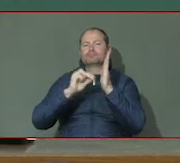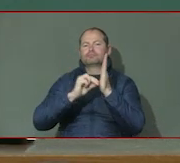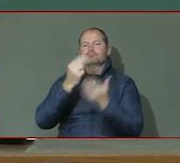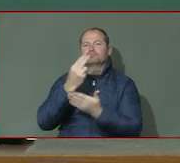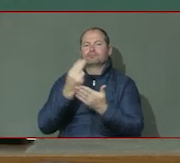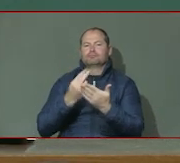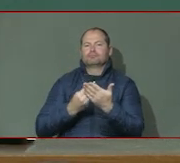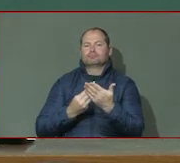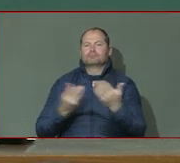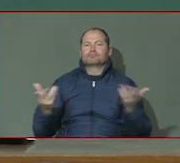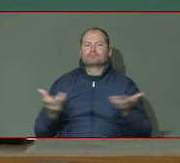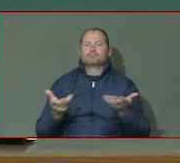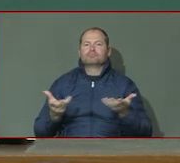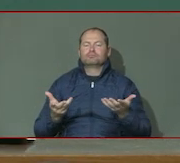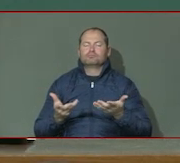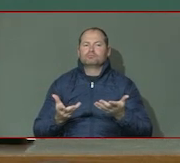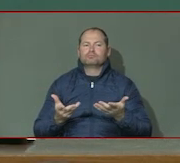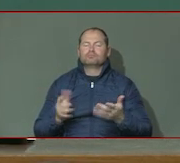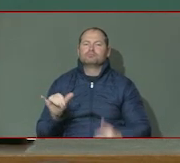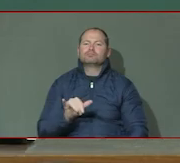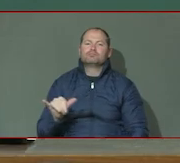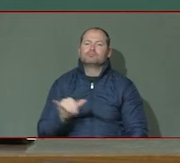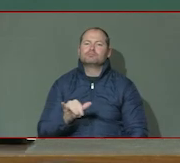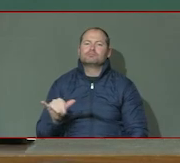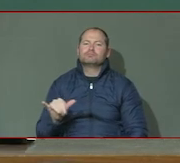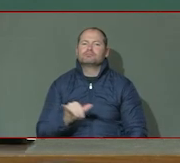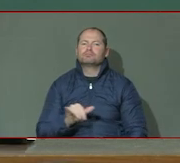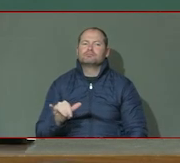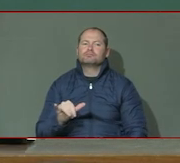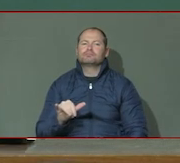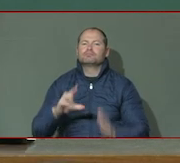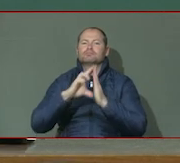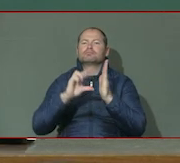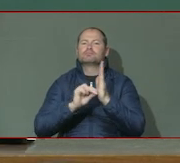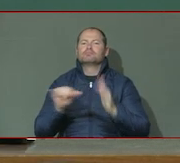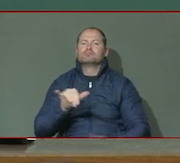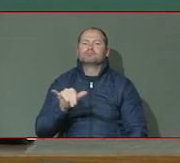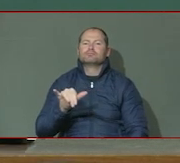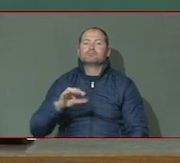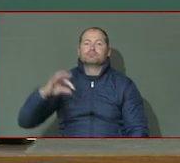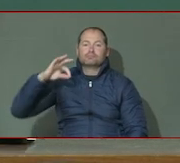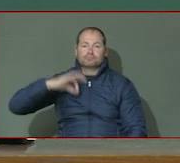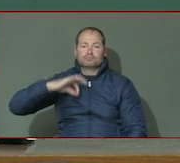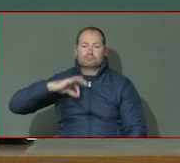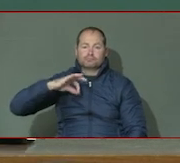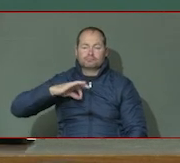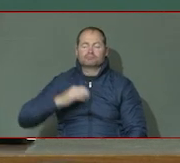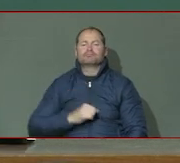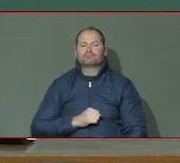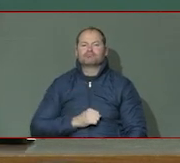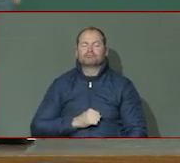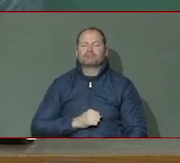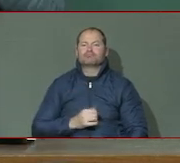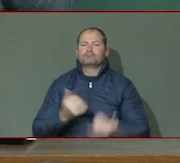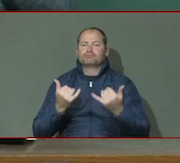sheet do we put our dividends? Retained income, am I right? And in the retained